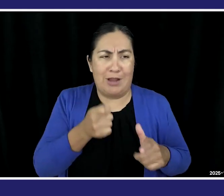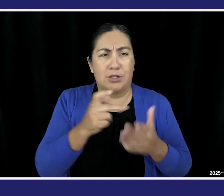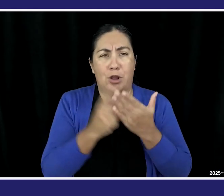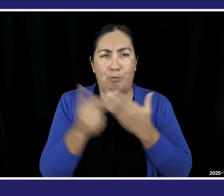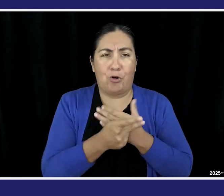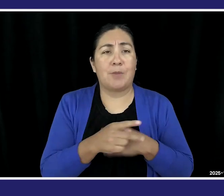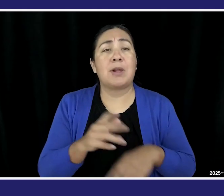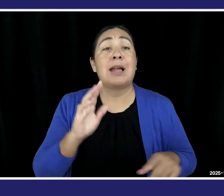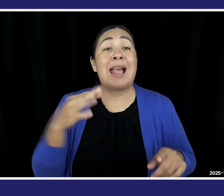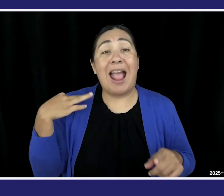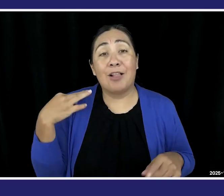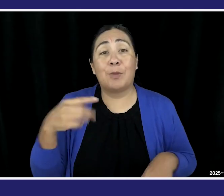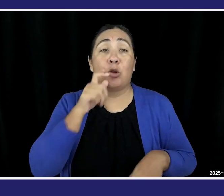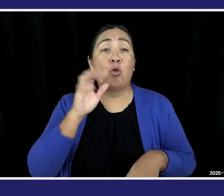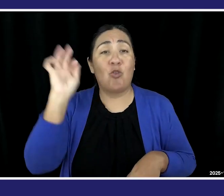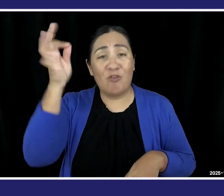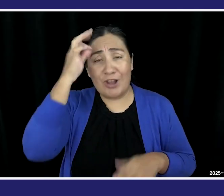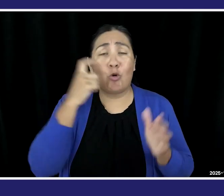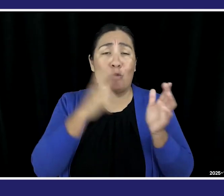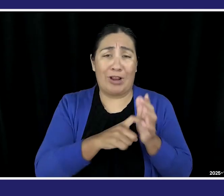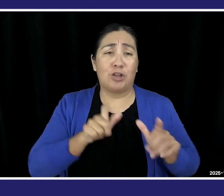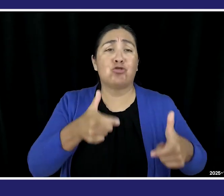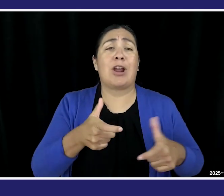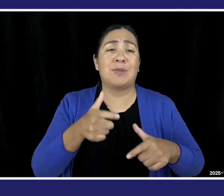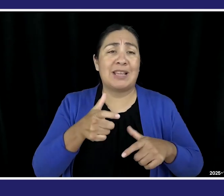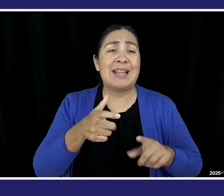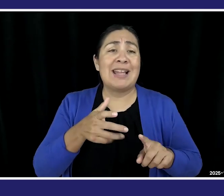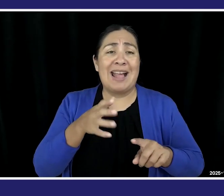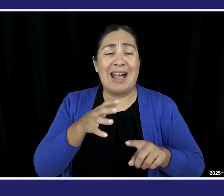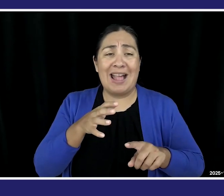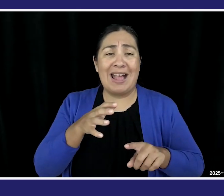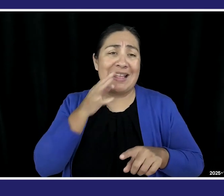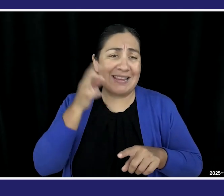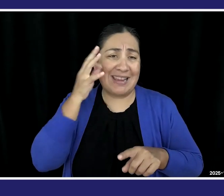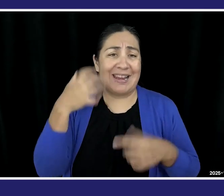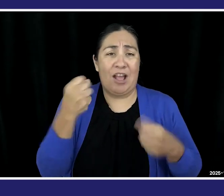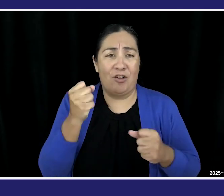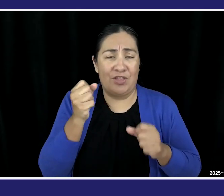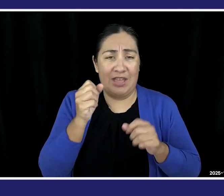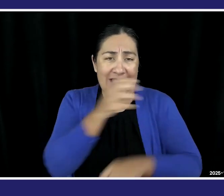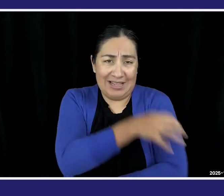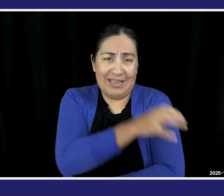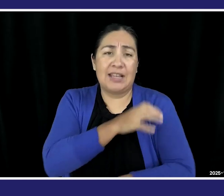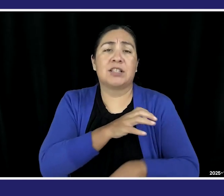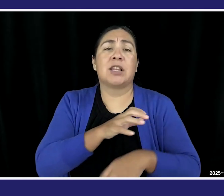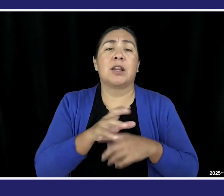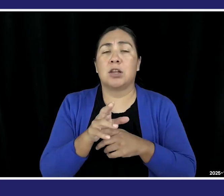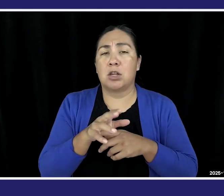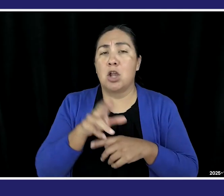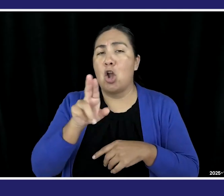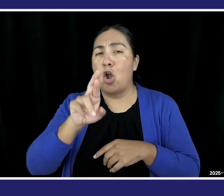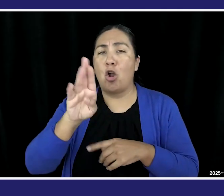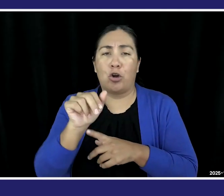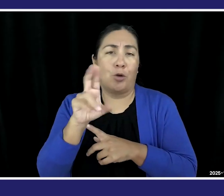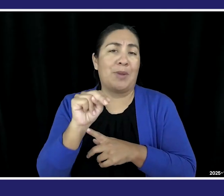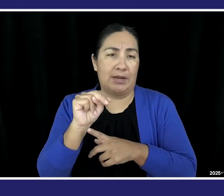urban Indian organizations. And these are, again, things that we've been working very closely with our tribes and tribal partners